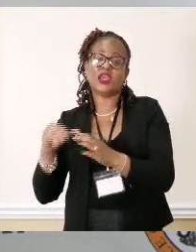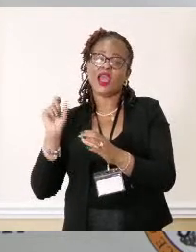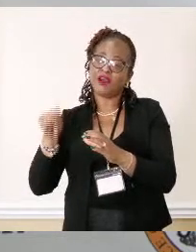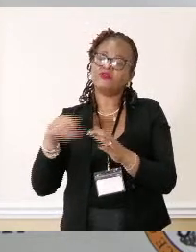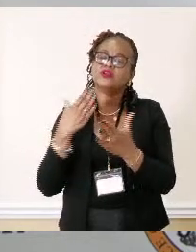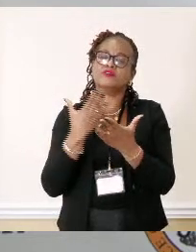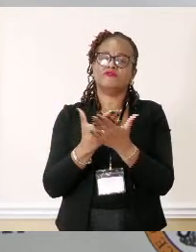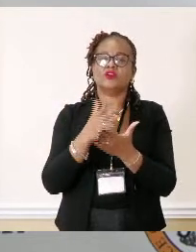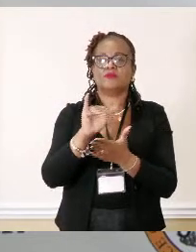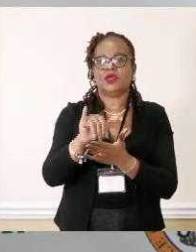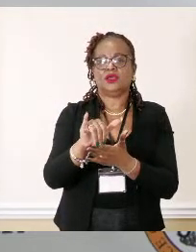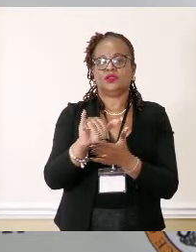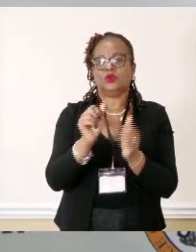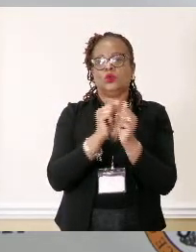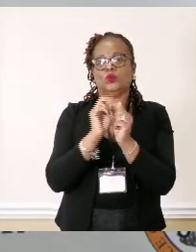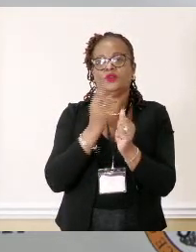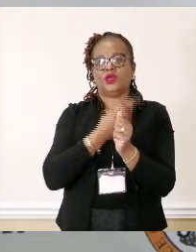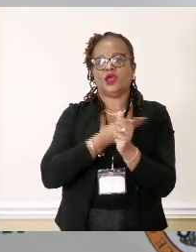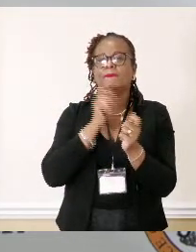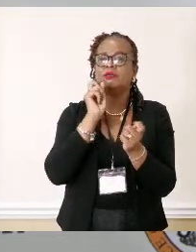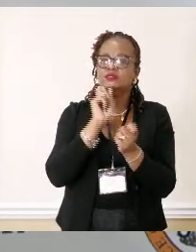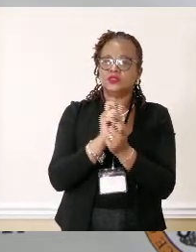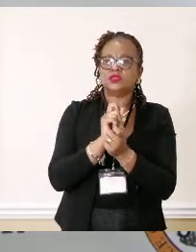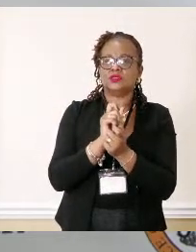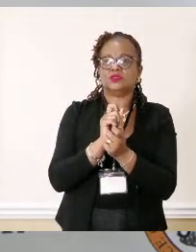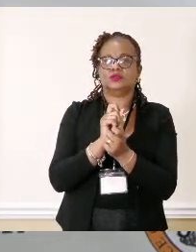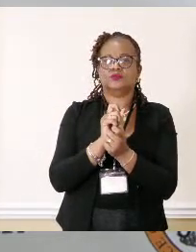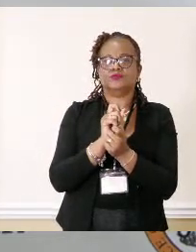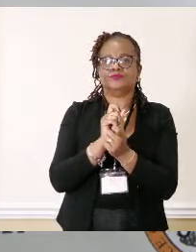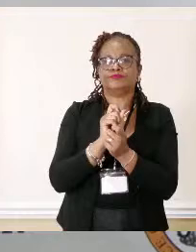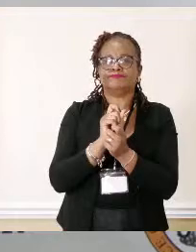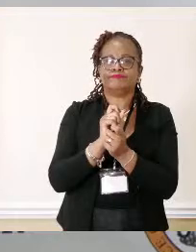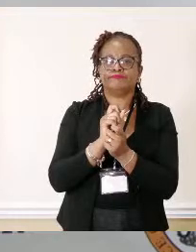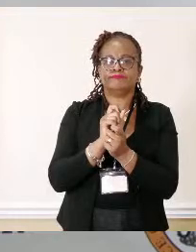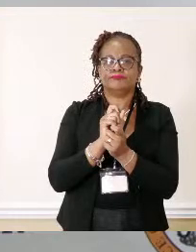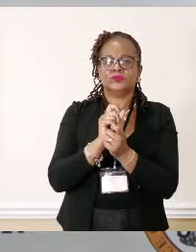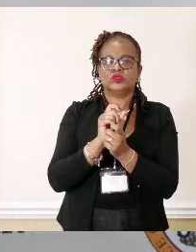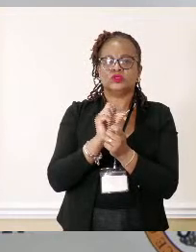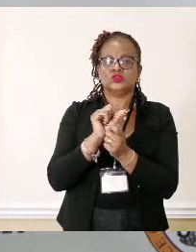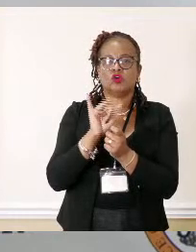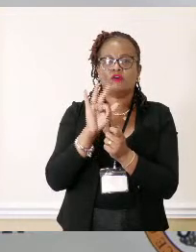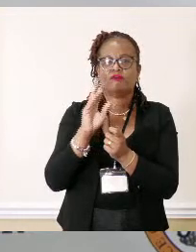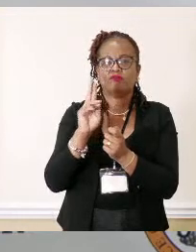that with our particular software that we are using.